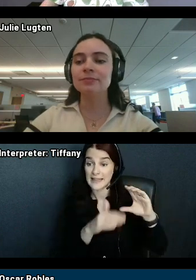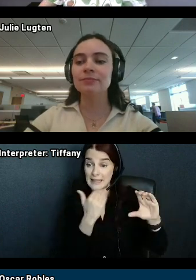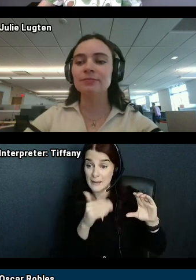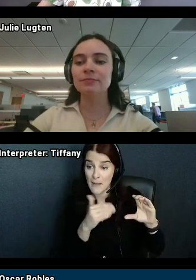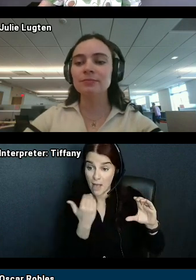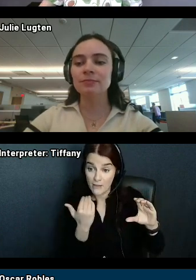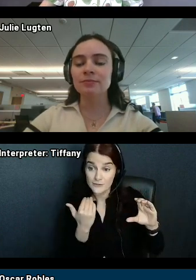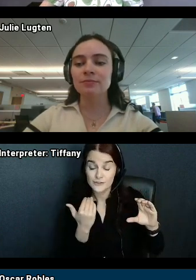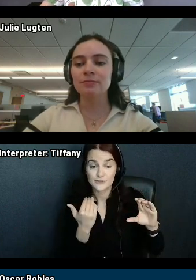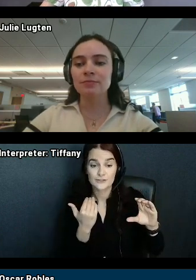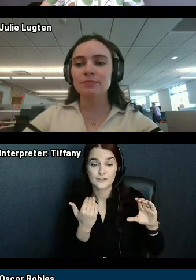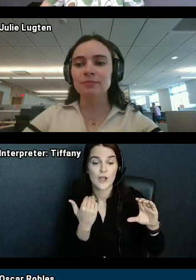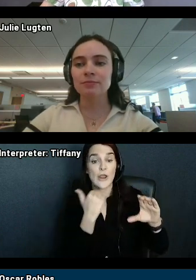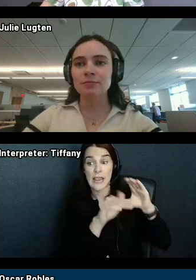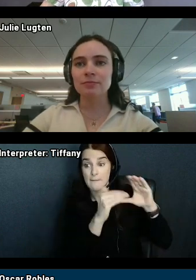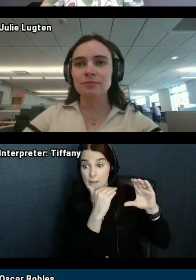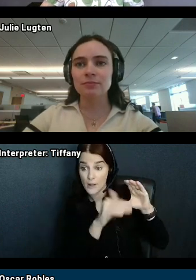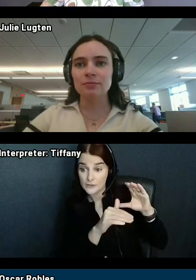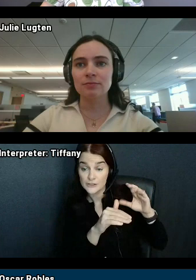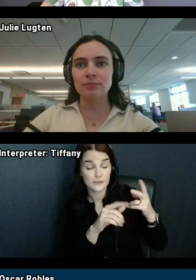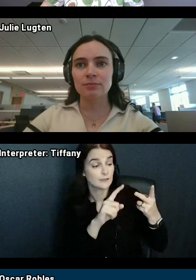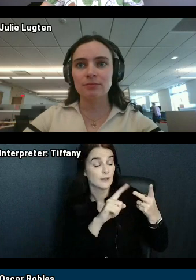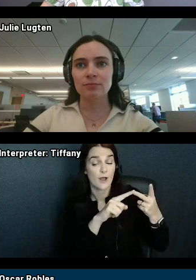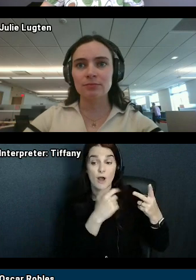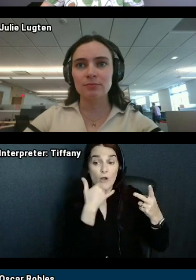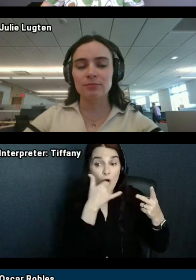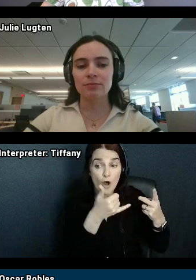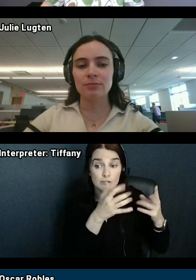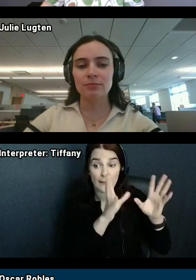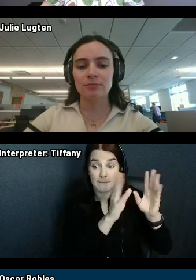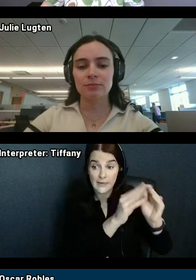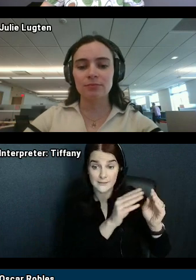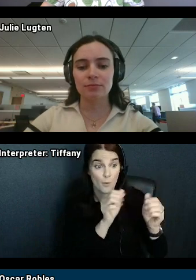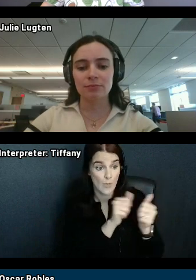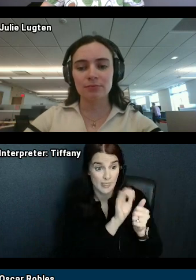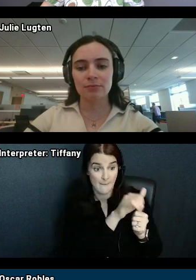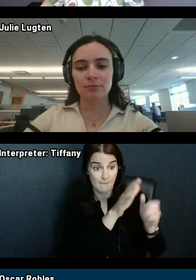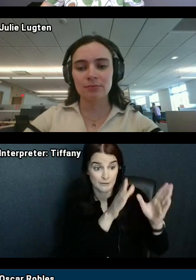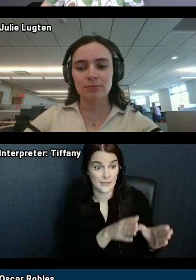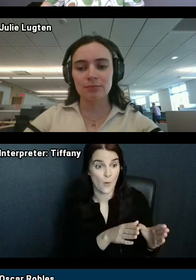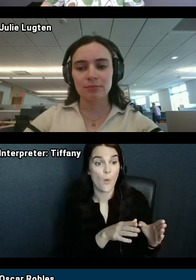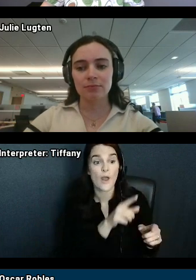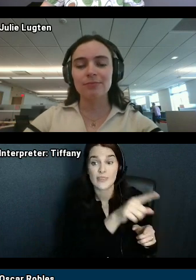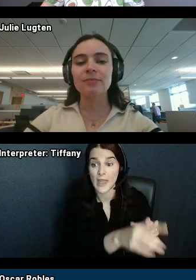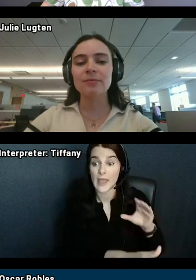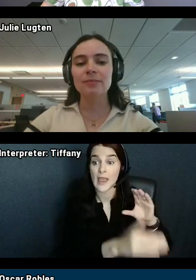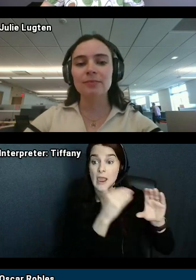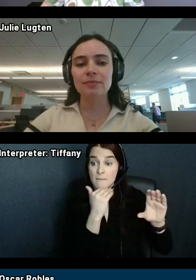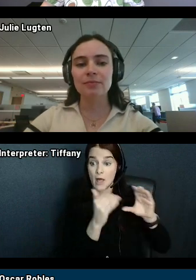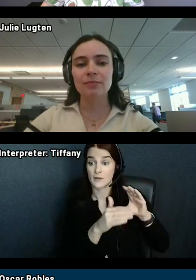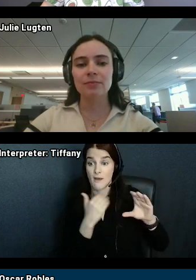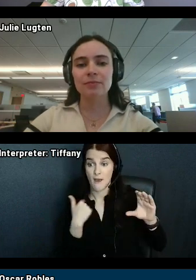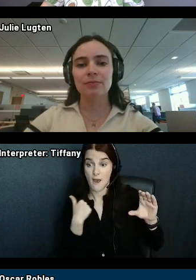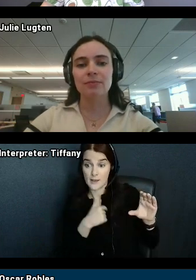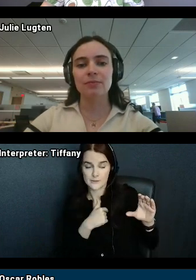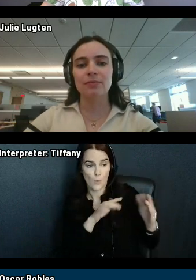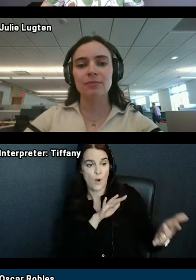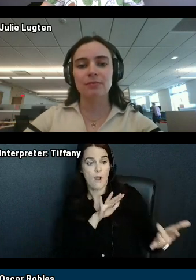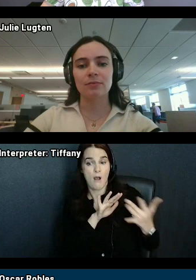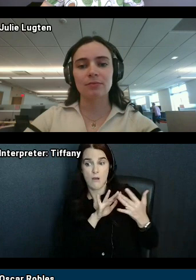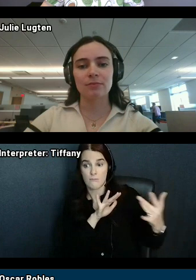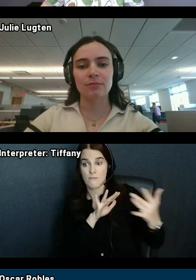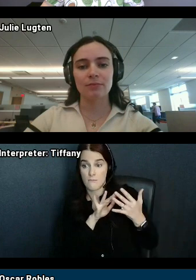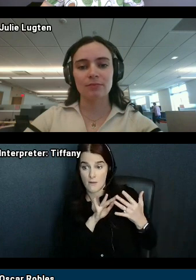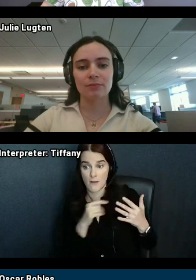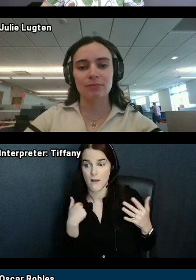meetings we've made out to this person, or how many times has this person emailed us or had connected calls with us. So that's what the